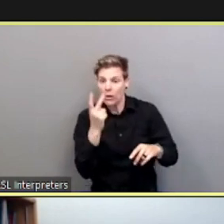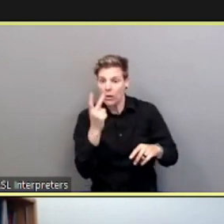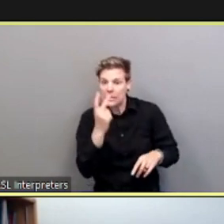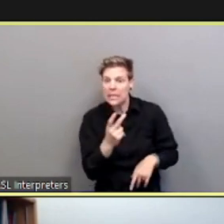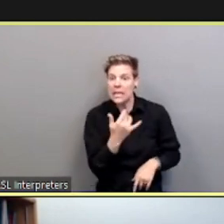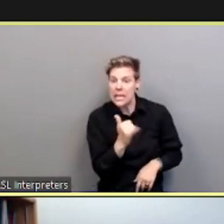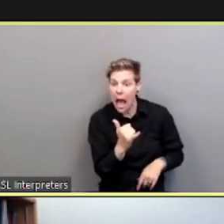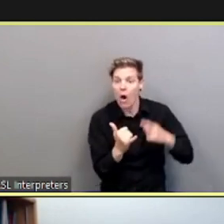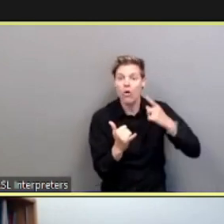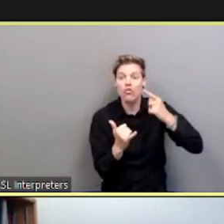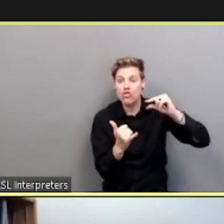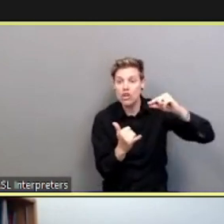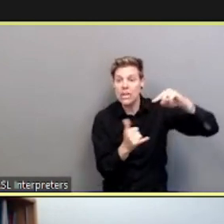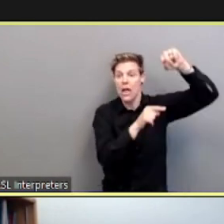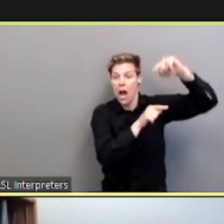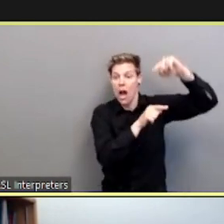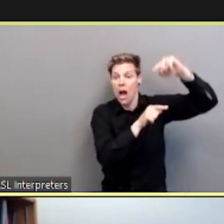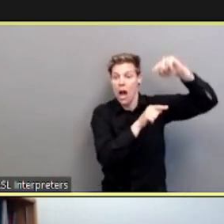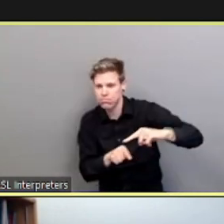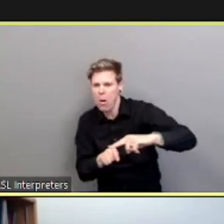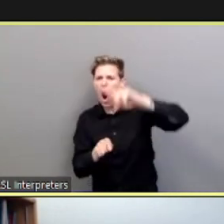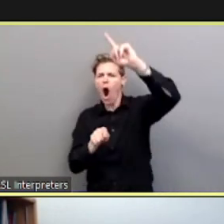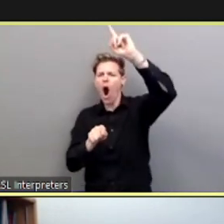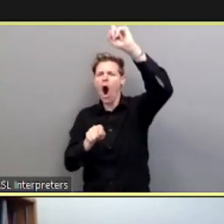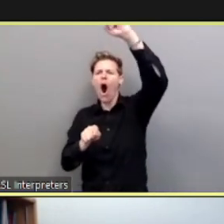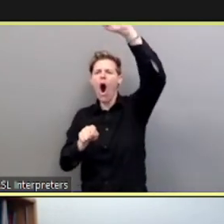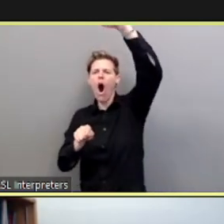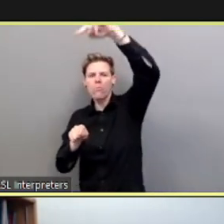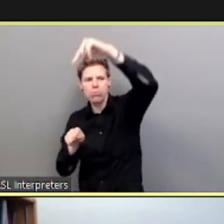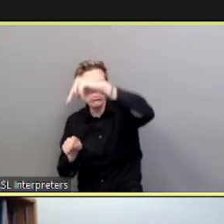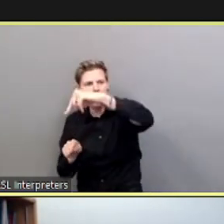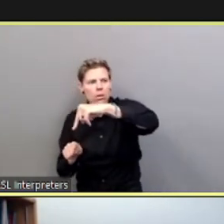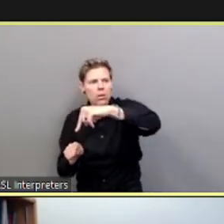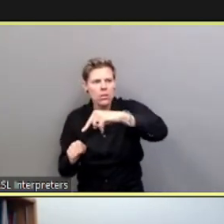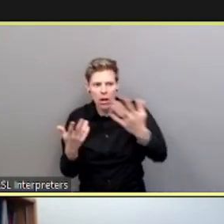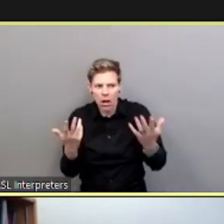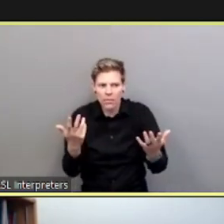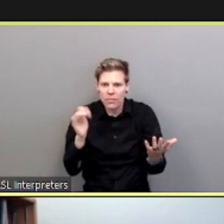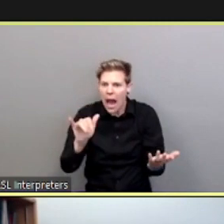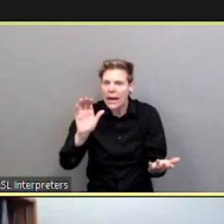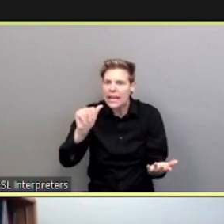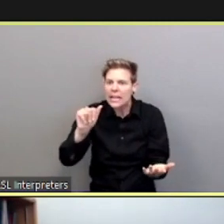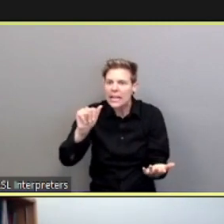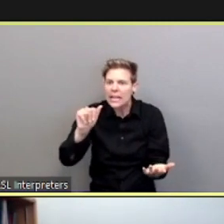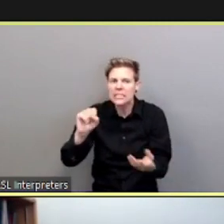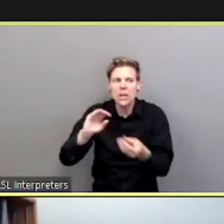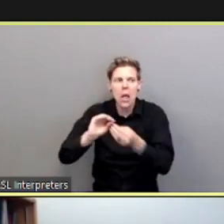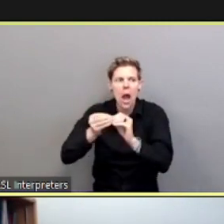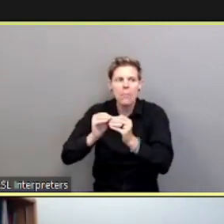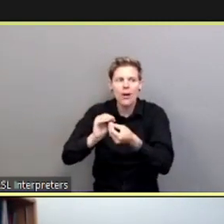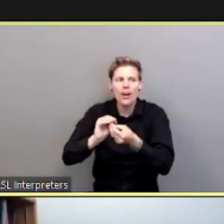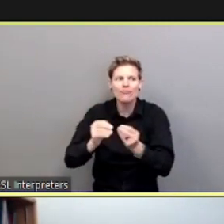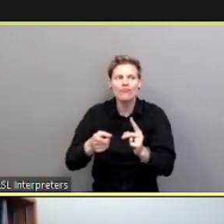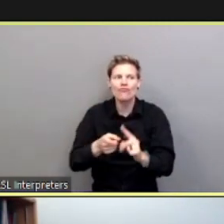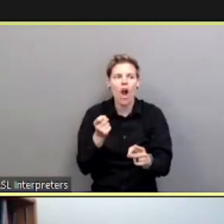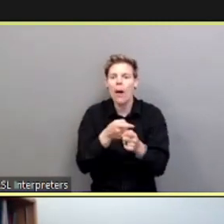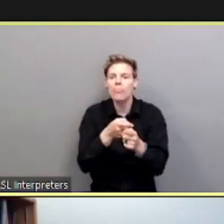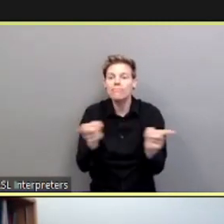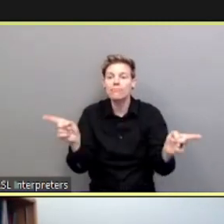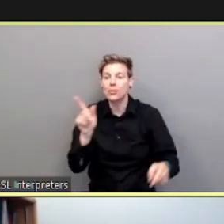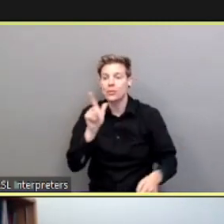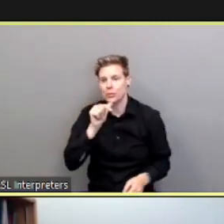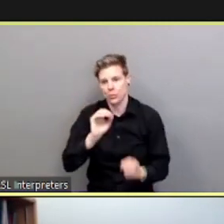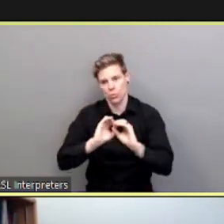in the surge of cases that we're seeing in New Mexico is unfortunately, is among